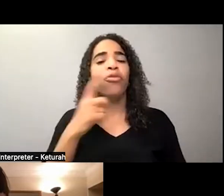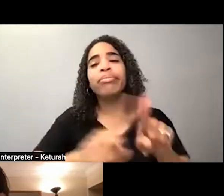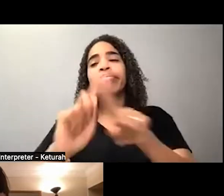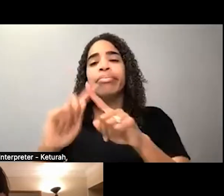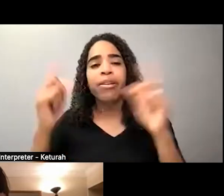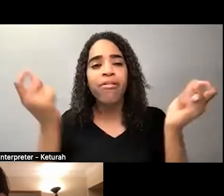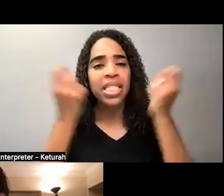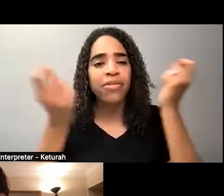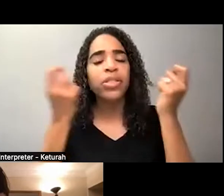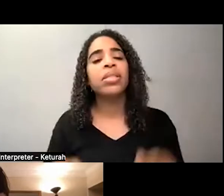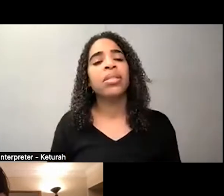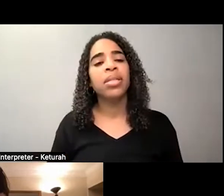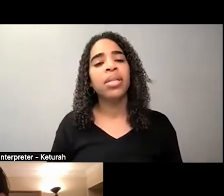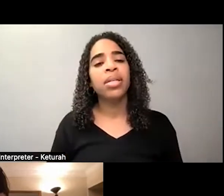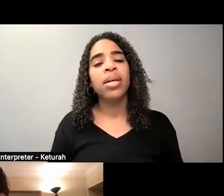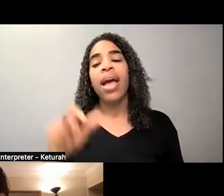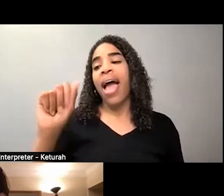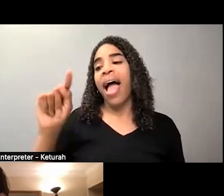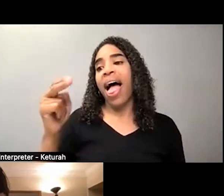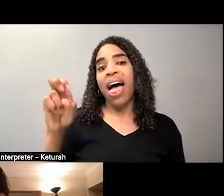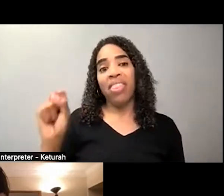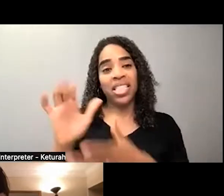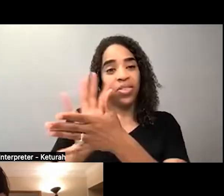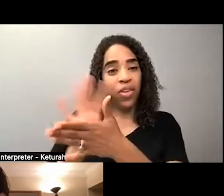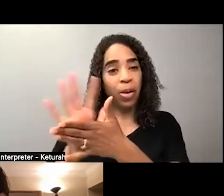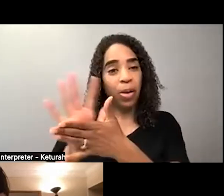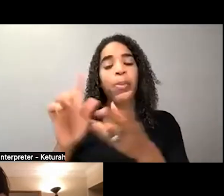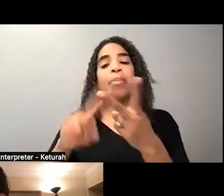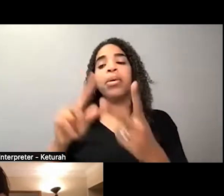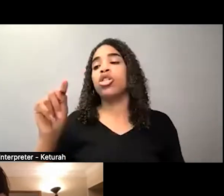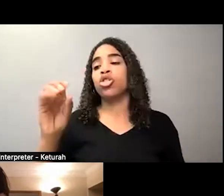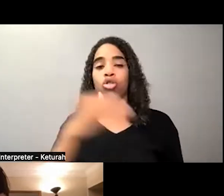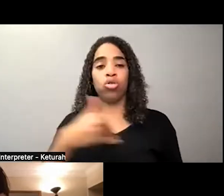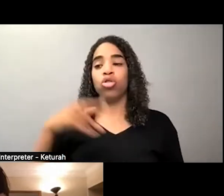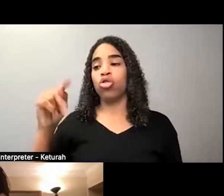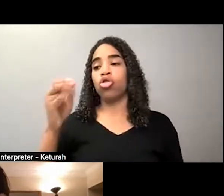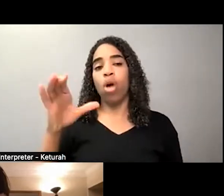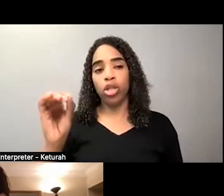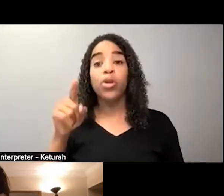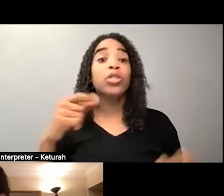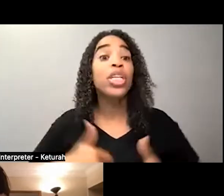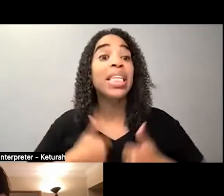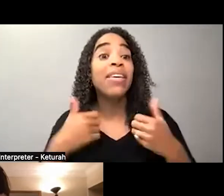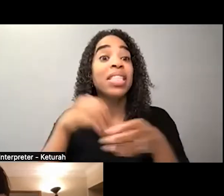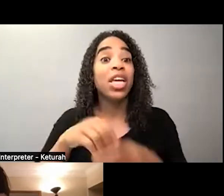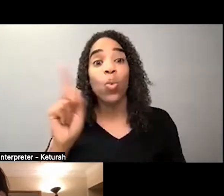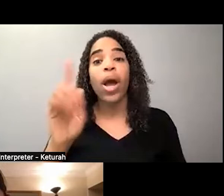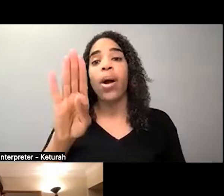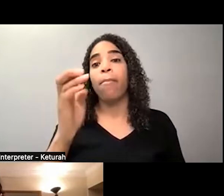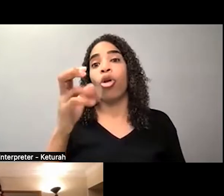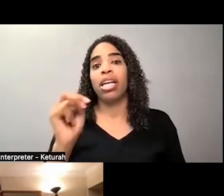Rights Festival, Athens International Film Festival, and Clermont-Ferrand Film Festival. She's living in Berlin, Germany